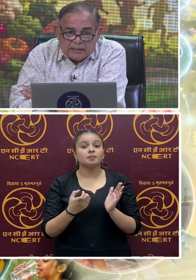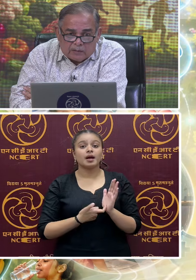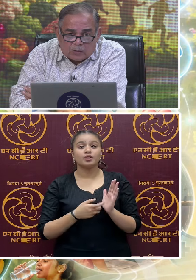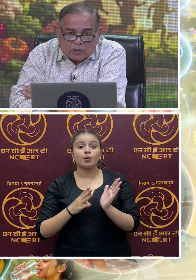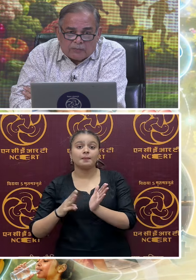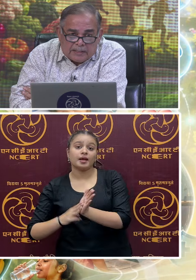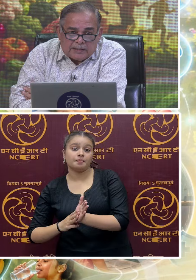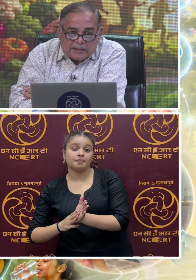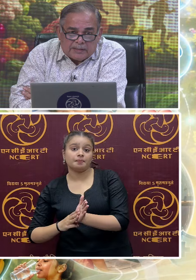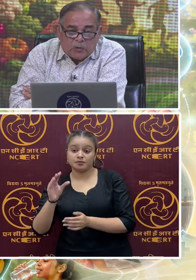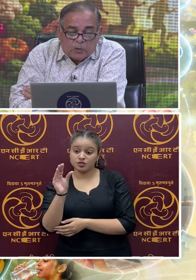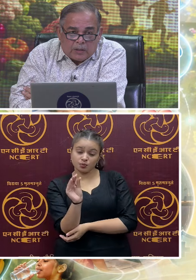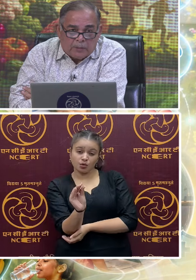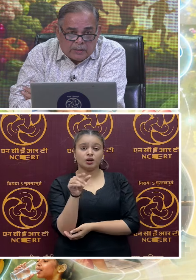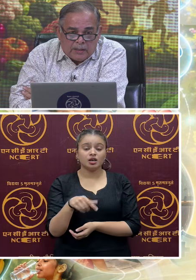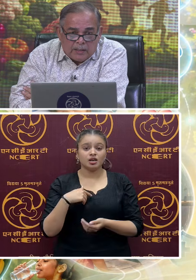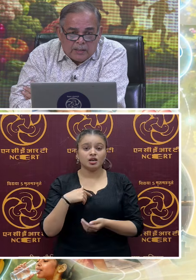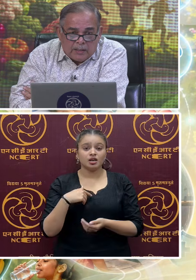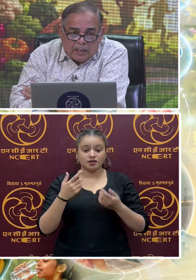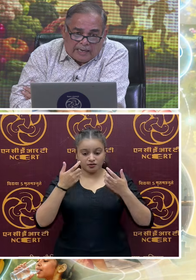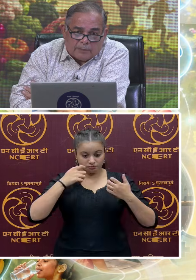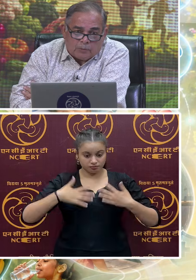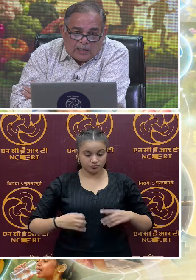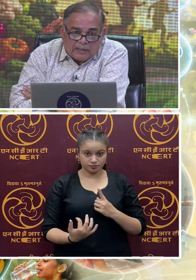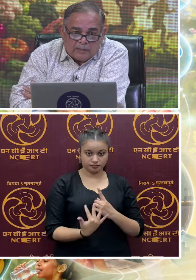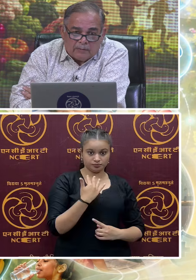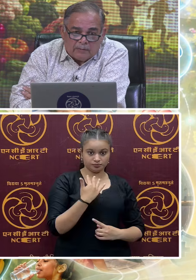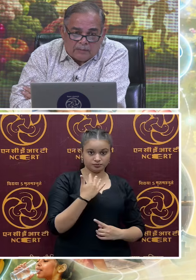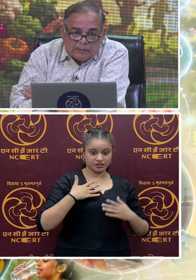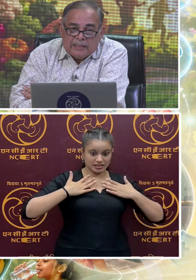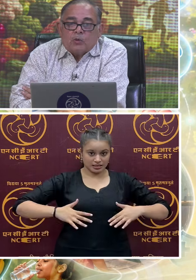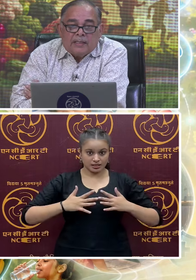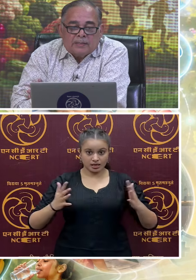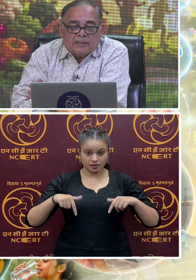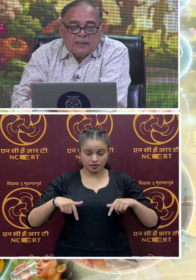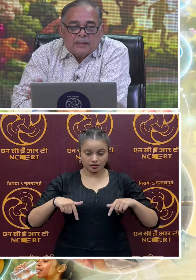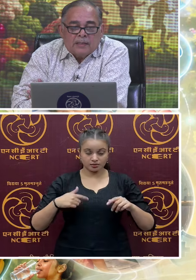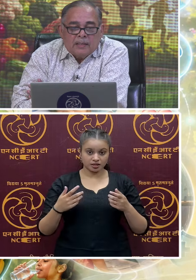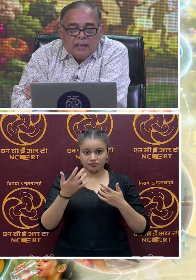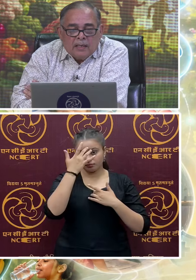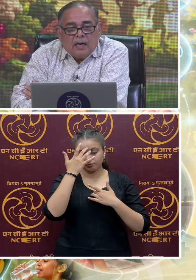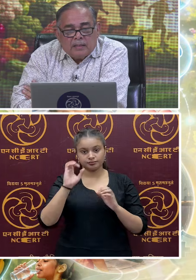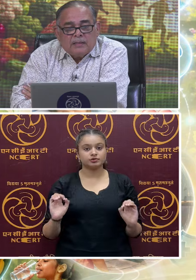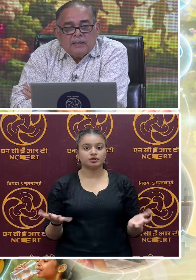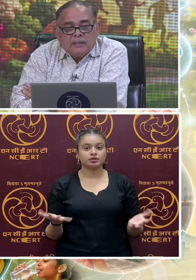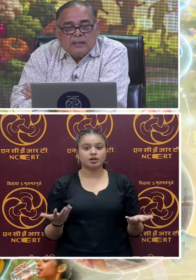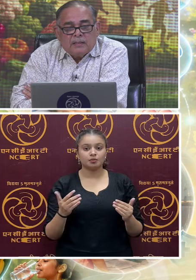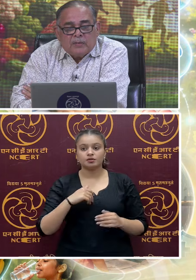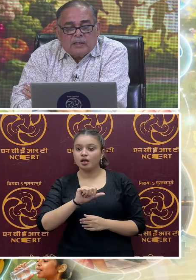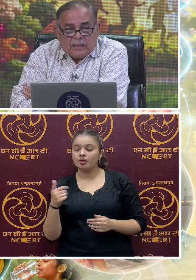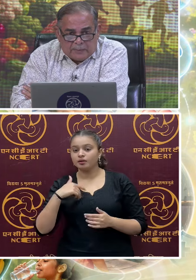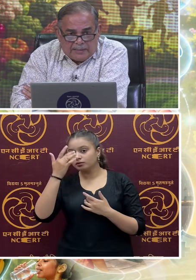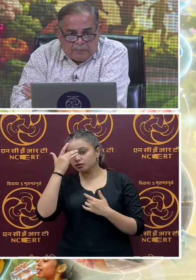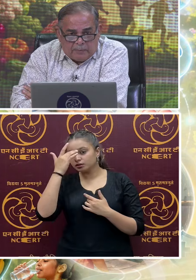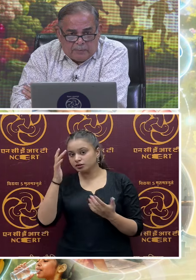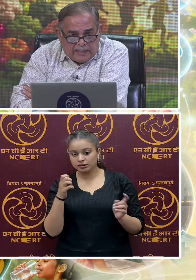get sort of ingested into the human body right up to the lung, which leads to the illness. Other diseases which